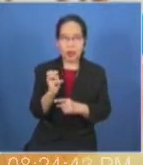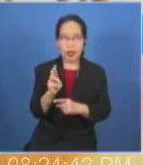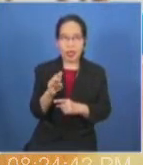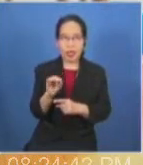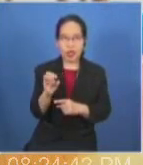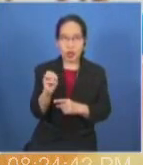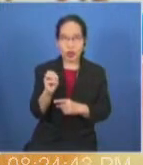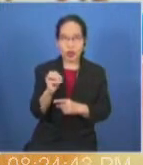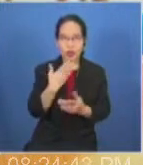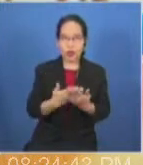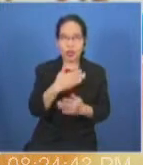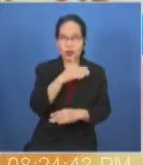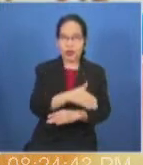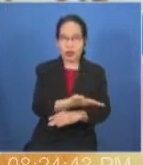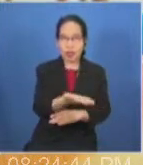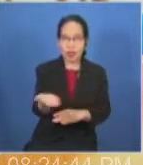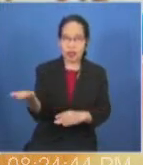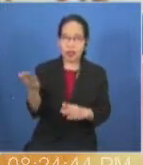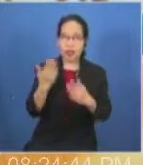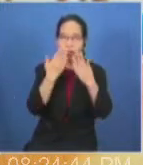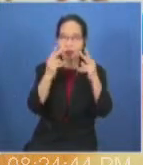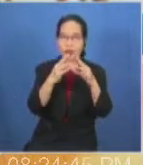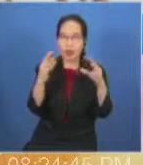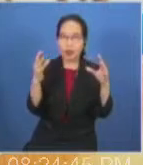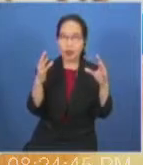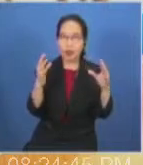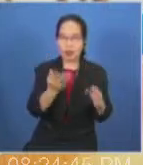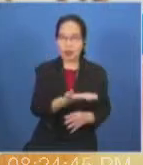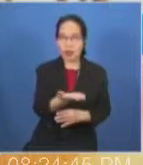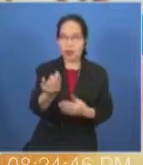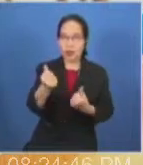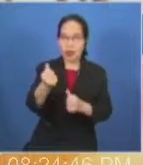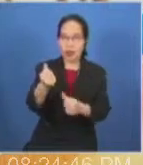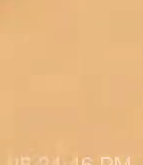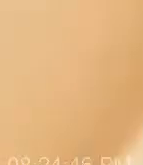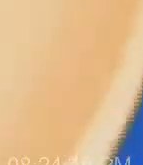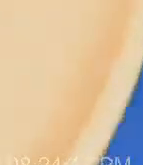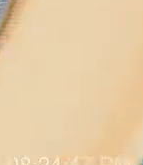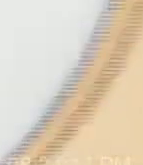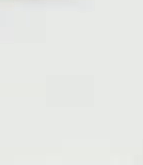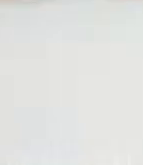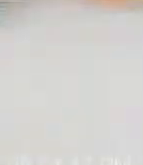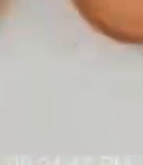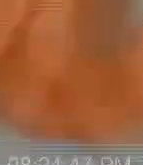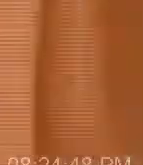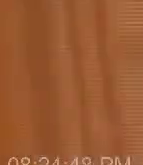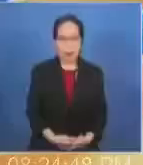Abby Operario. Good evening. Thank you very much for watching.